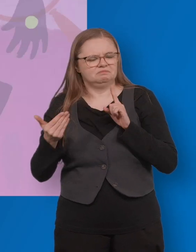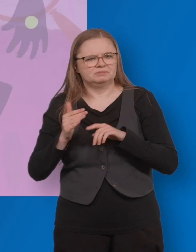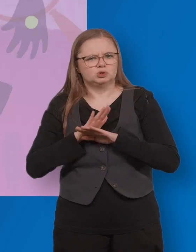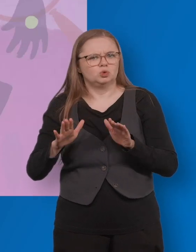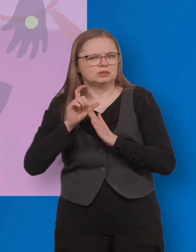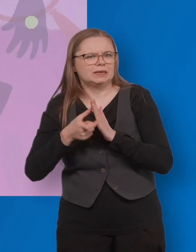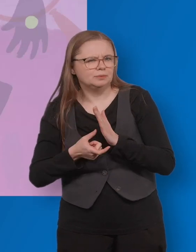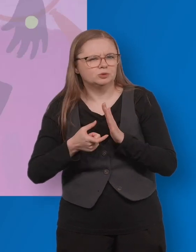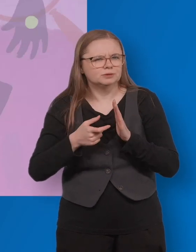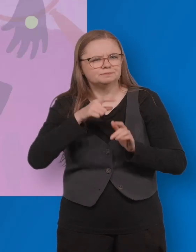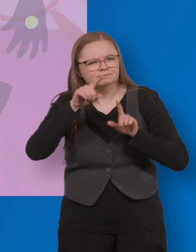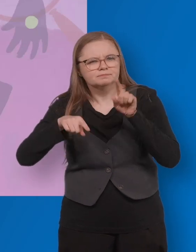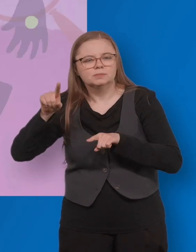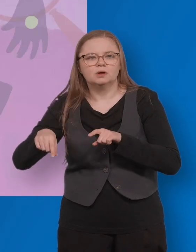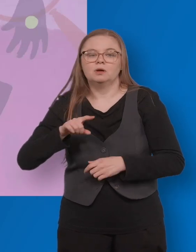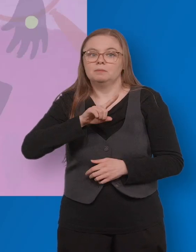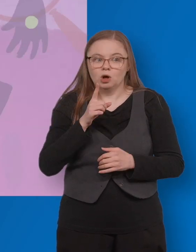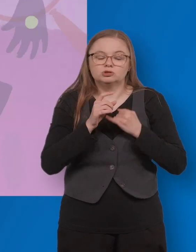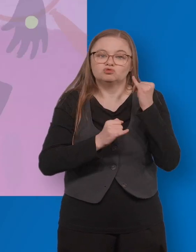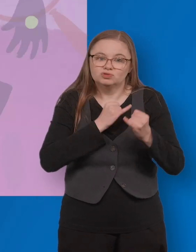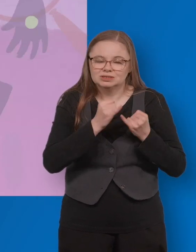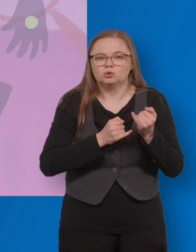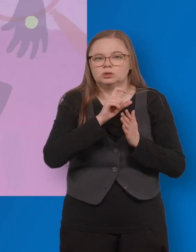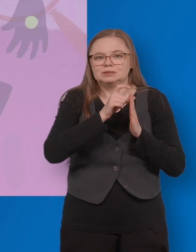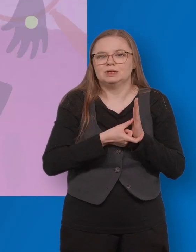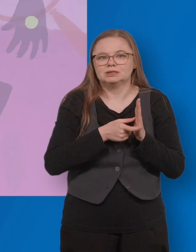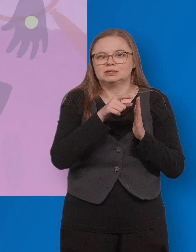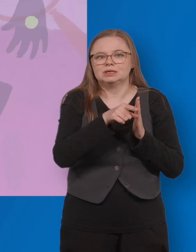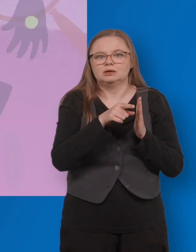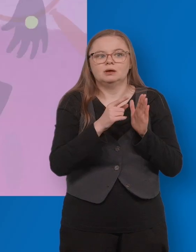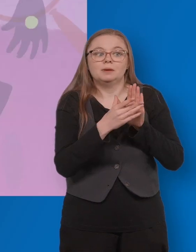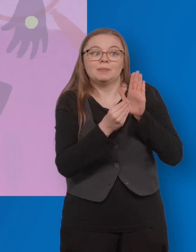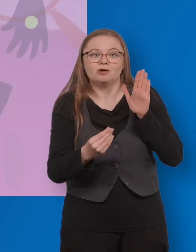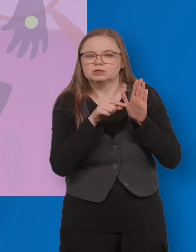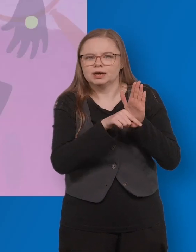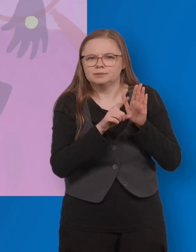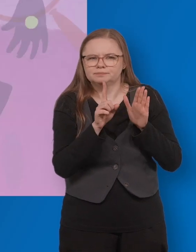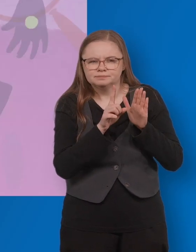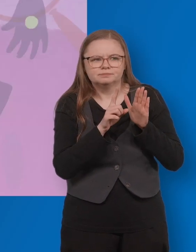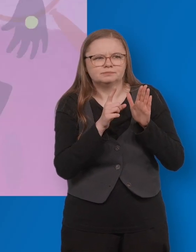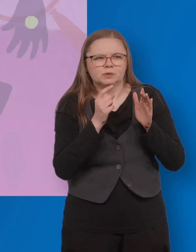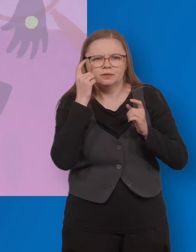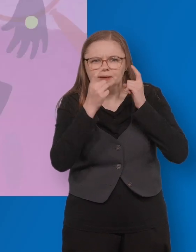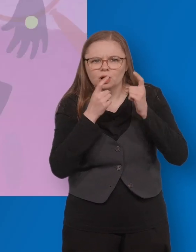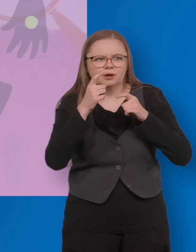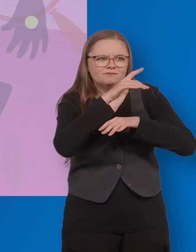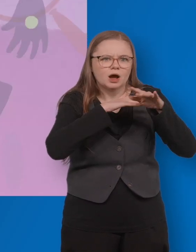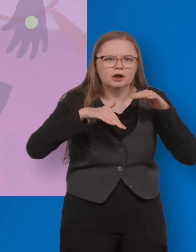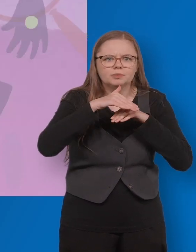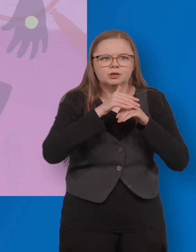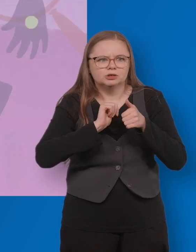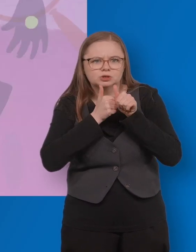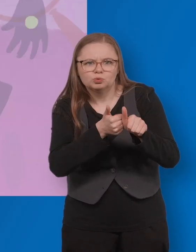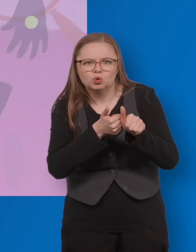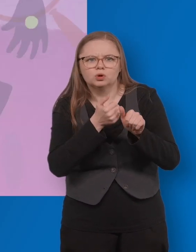a critical disability paradigm is the notion that it's environment and support and understanding that make us more